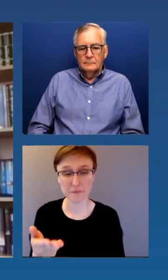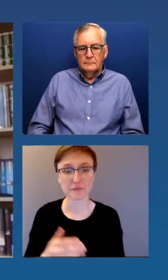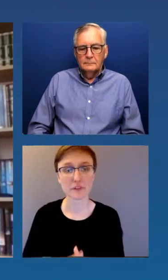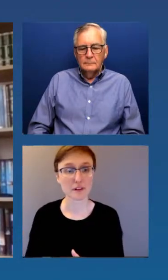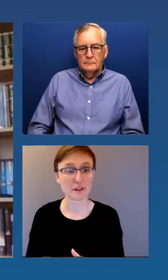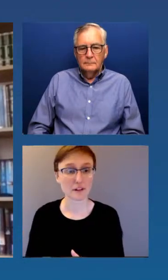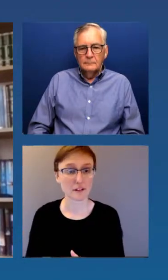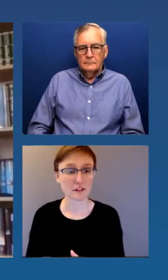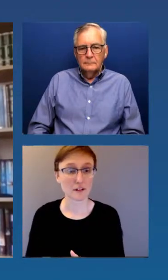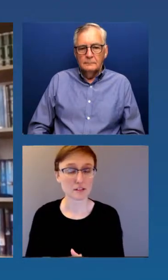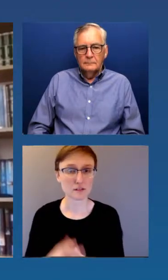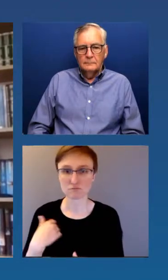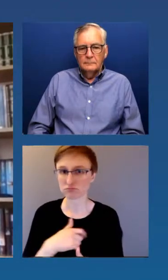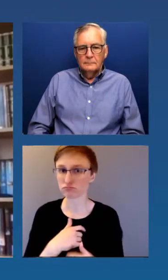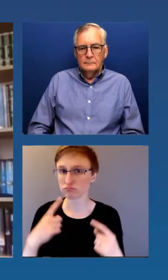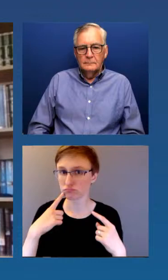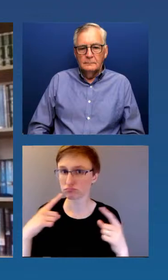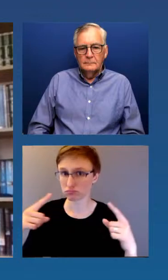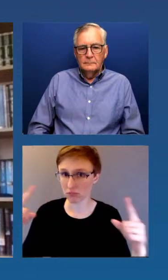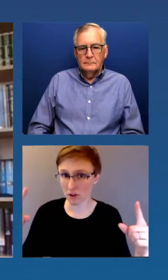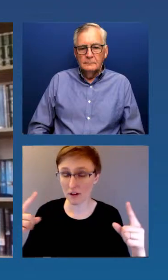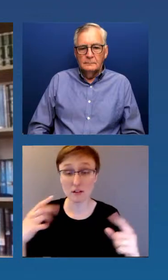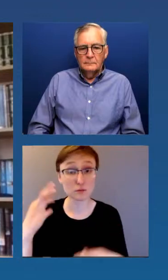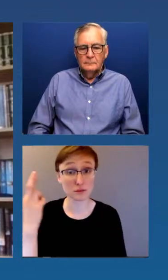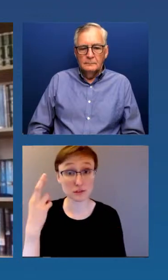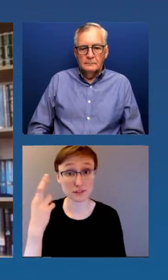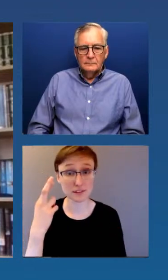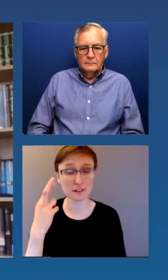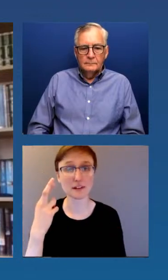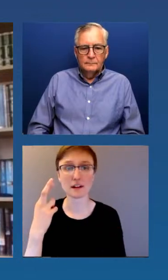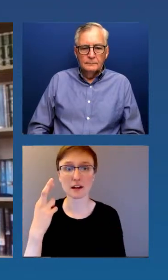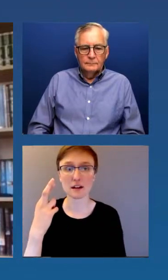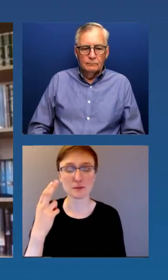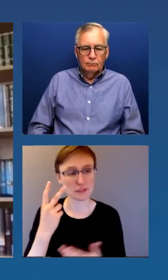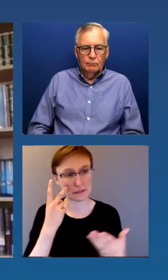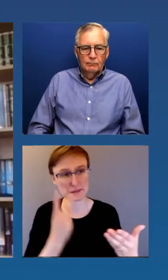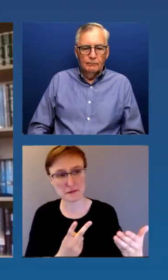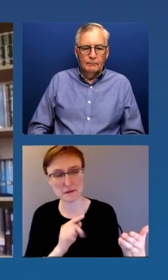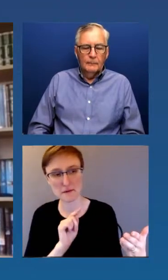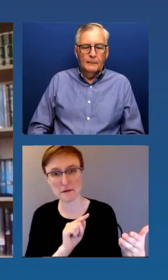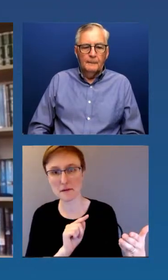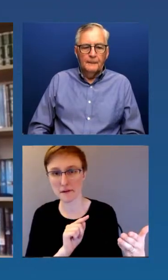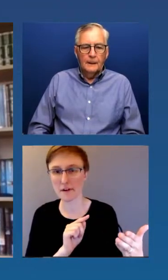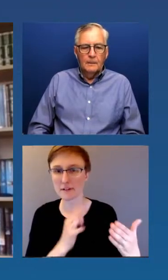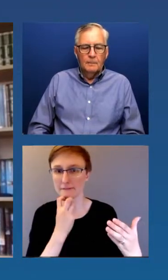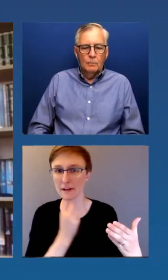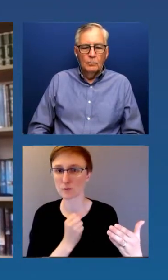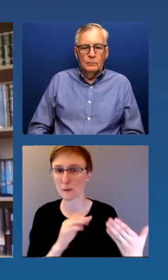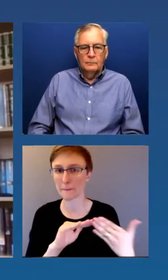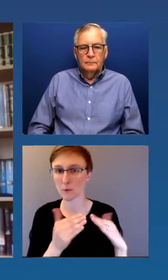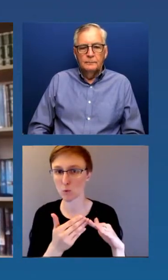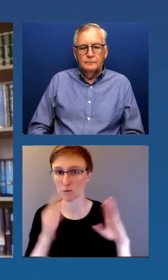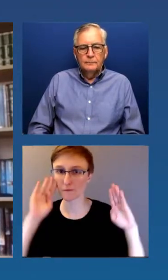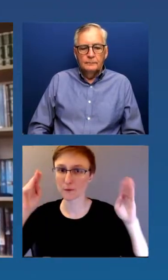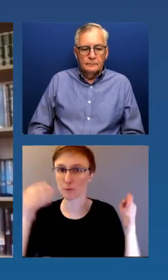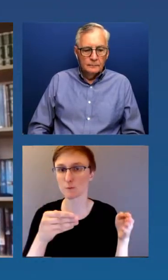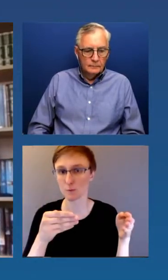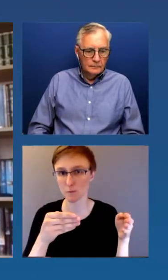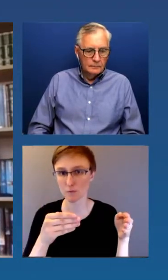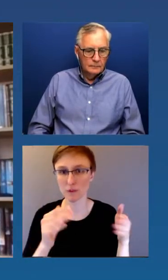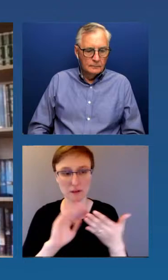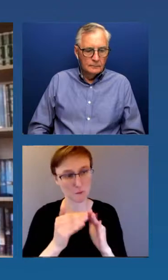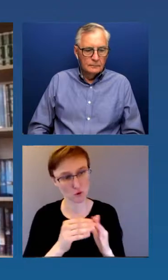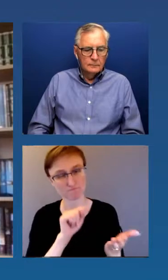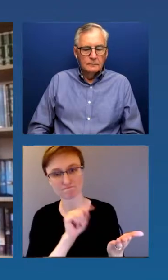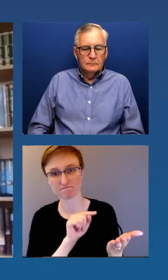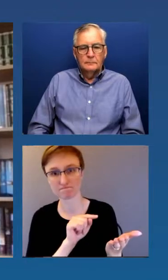the success that we've had has come from taking an approach that is community-centered and community-focused. Nothing